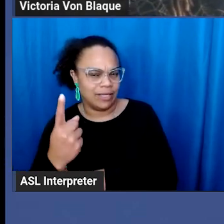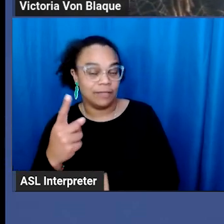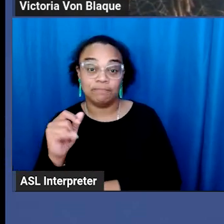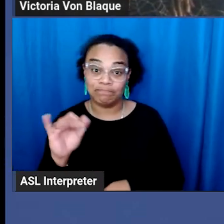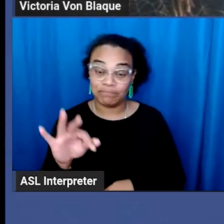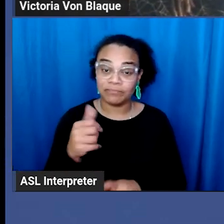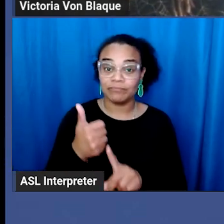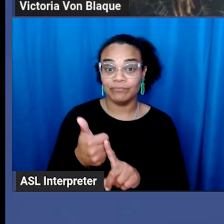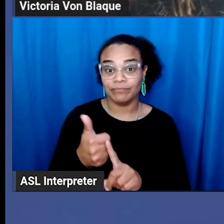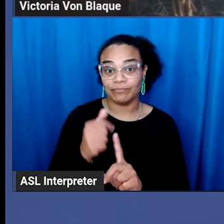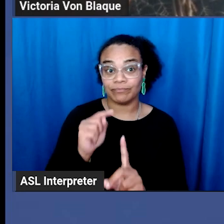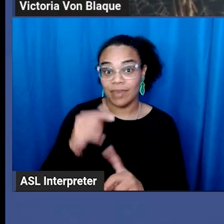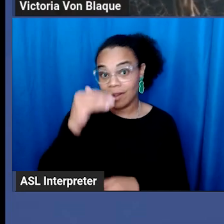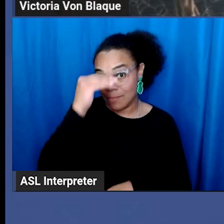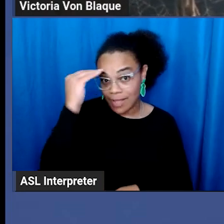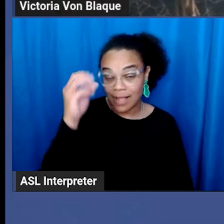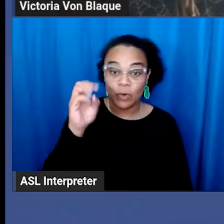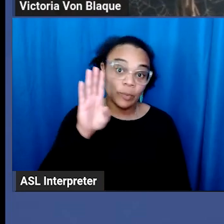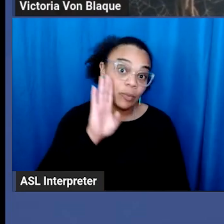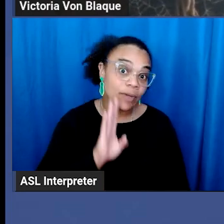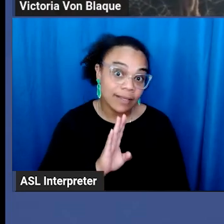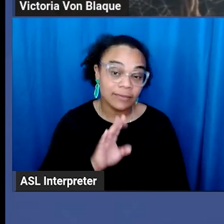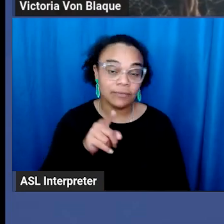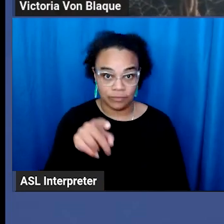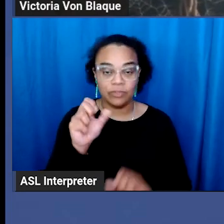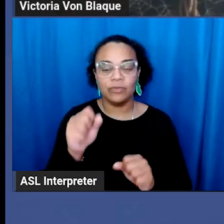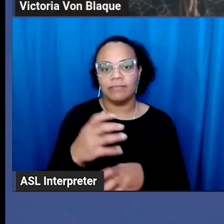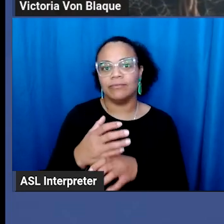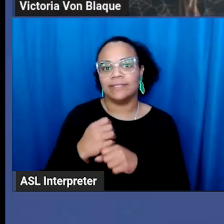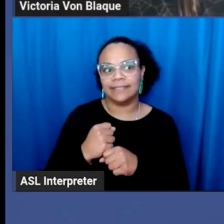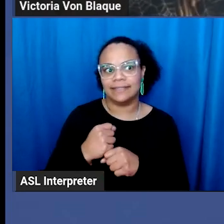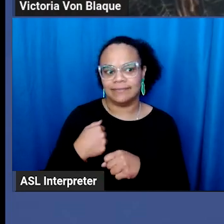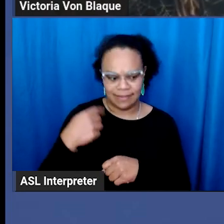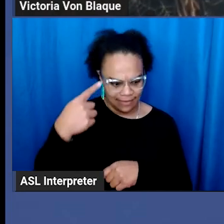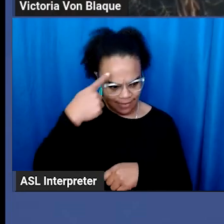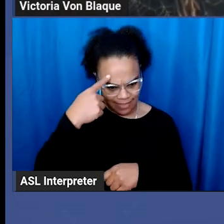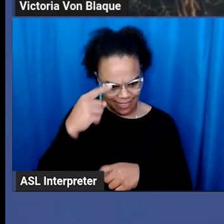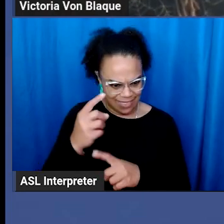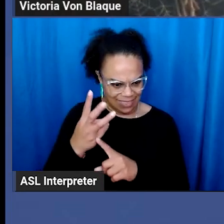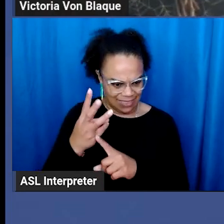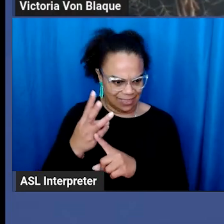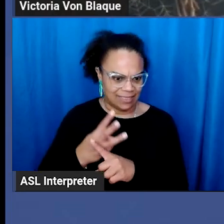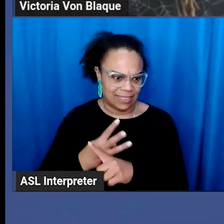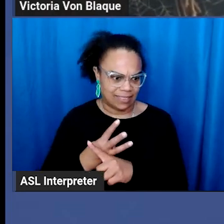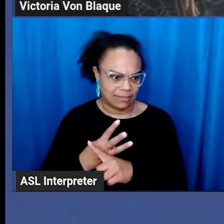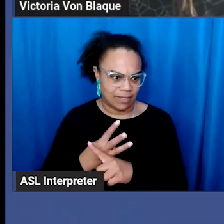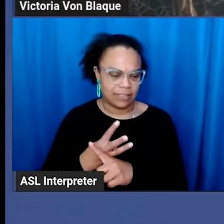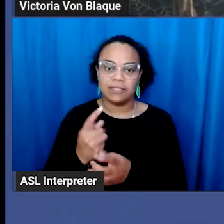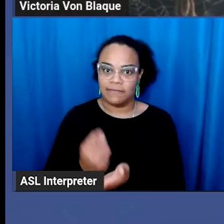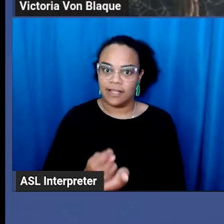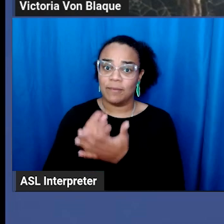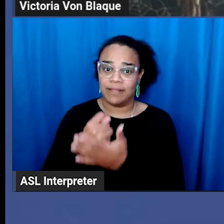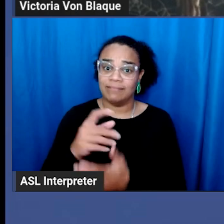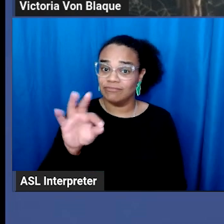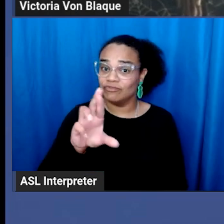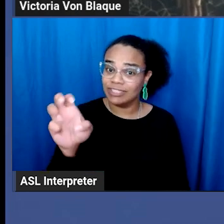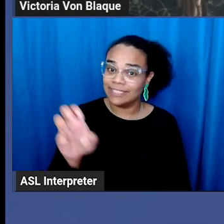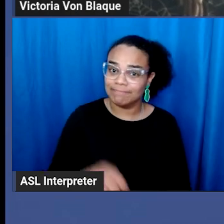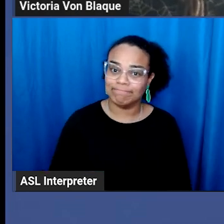if you are Black or brown, you can receive, I believe, 6 months of therapy for